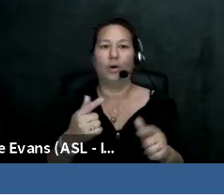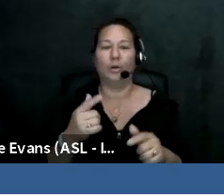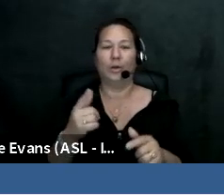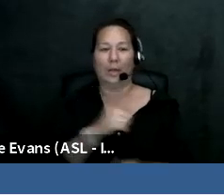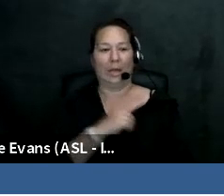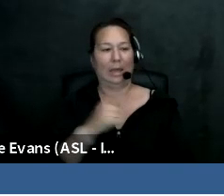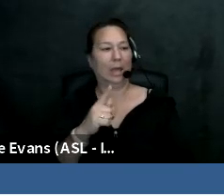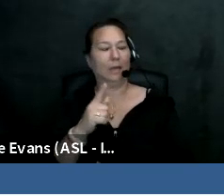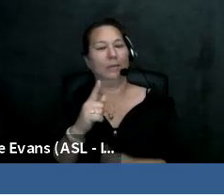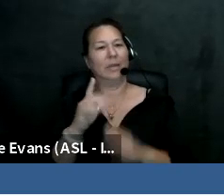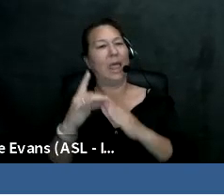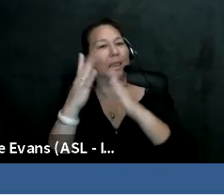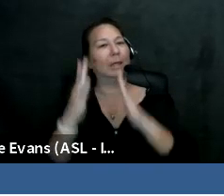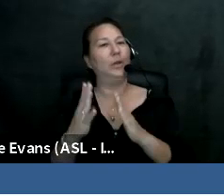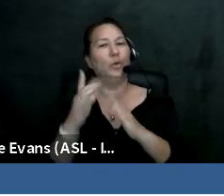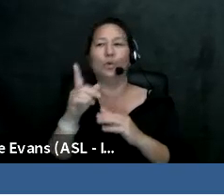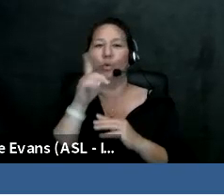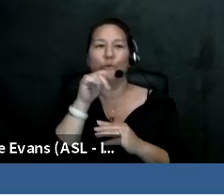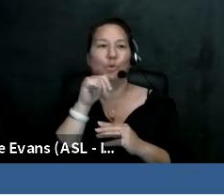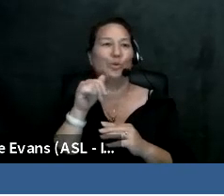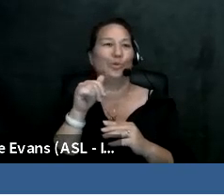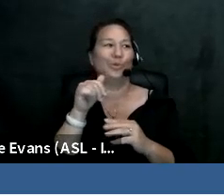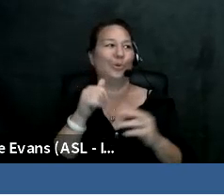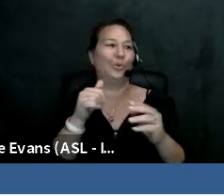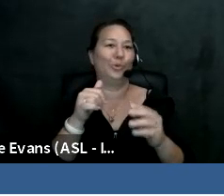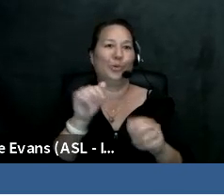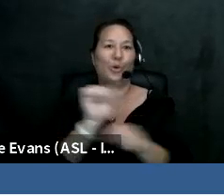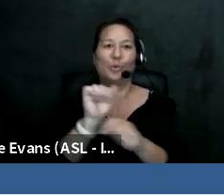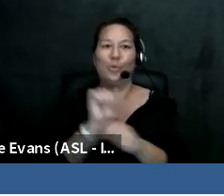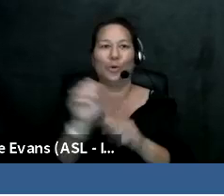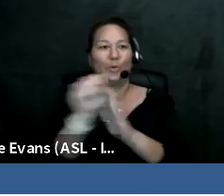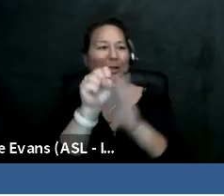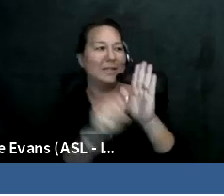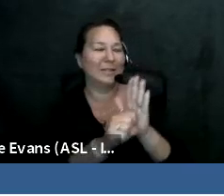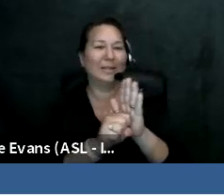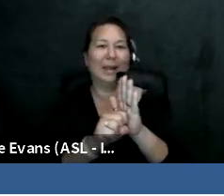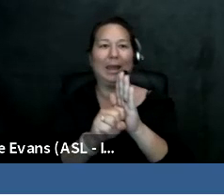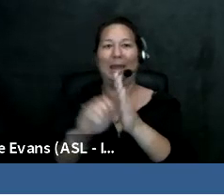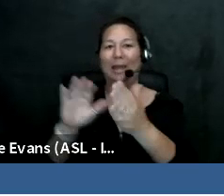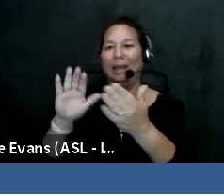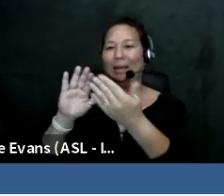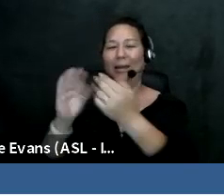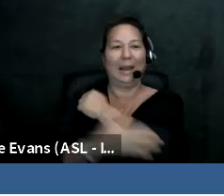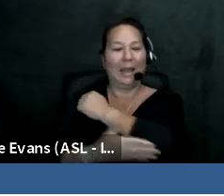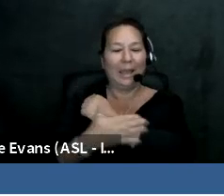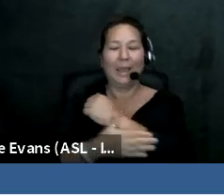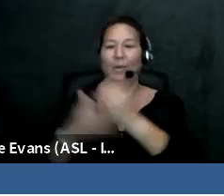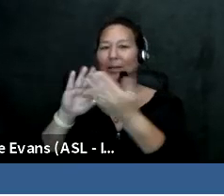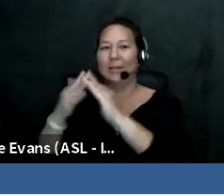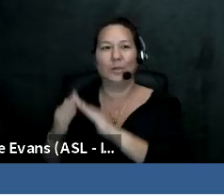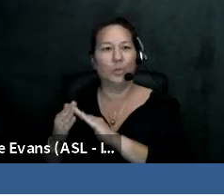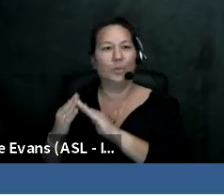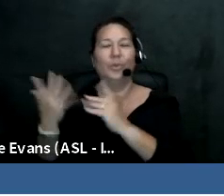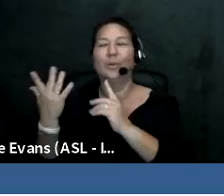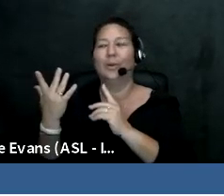that support, so we could protect the community in the way that was science-based and